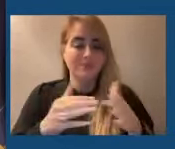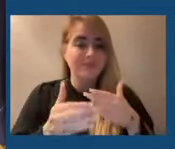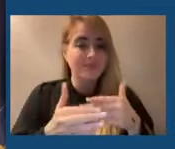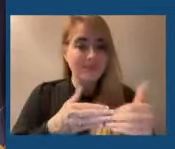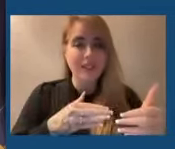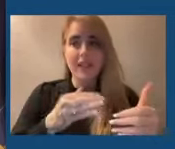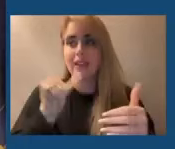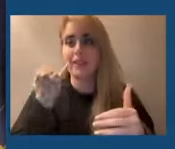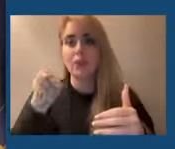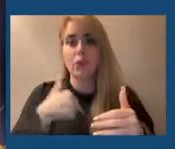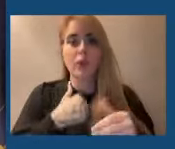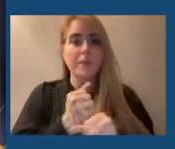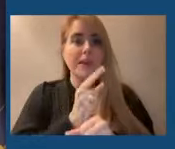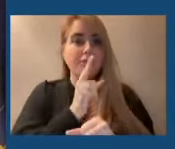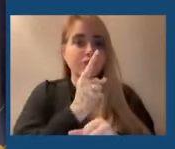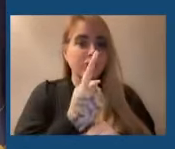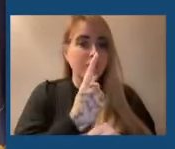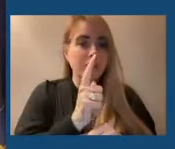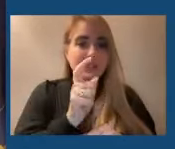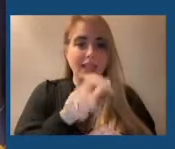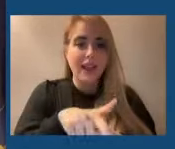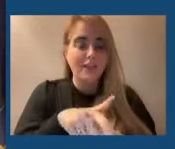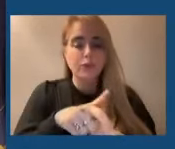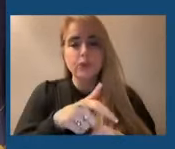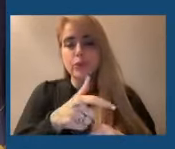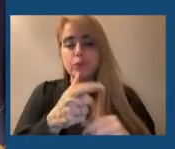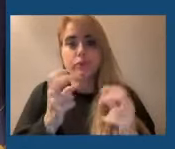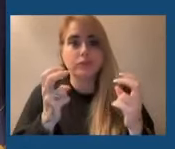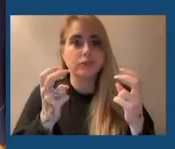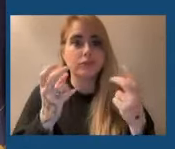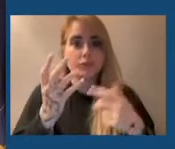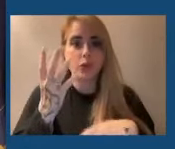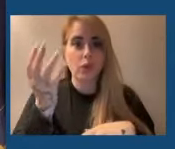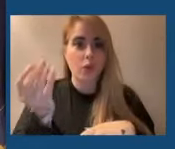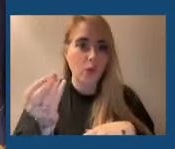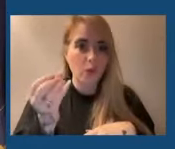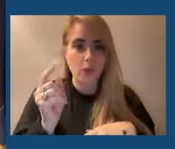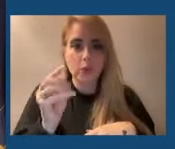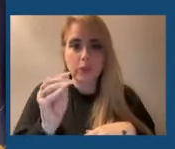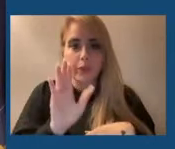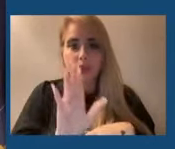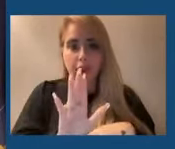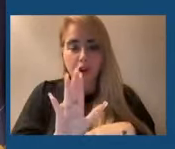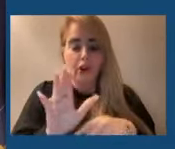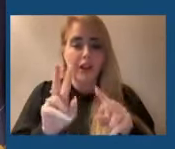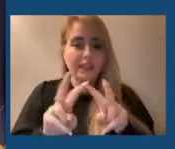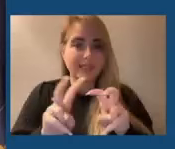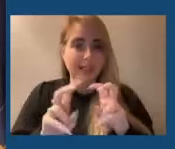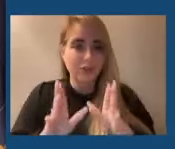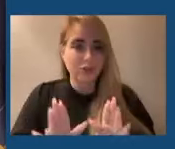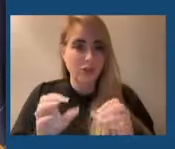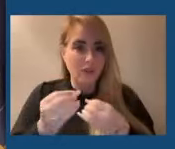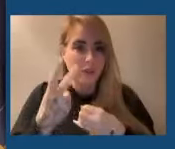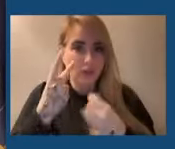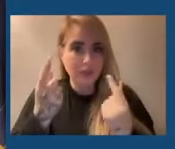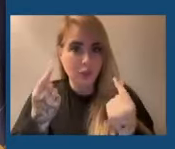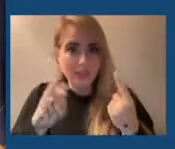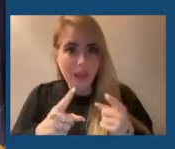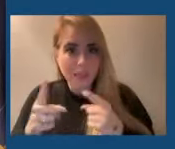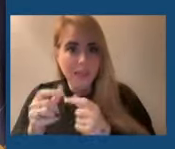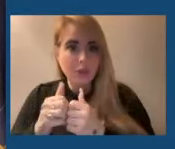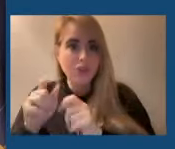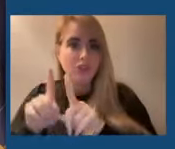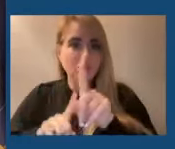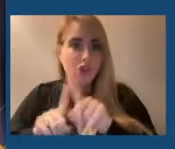sure that somebody doesn't have to, you know, go to their assessor's office to see what's happening with STAR,